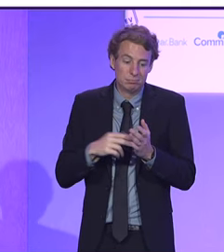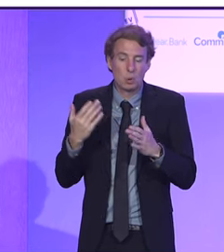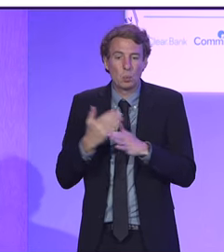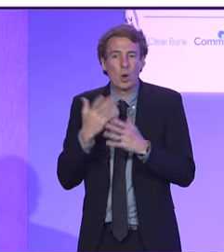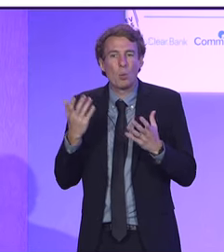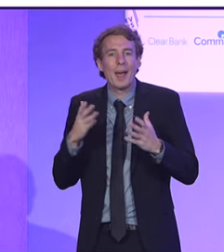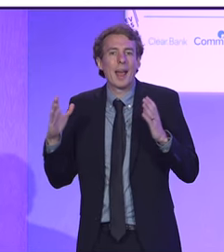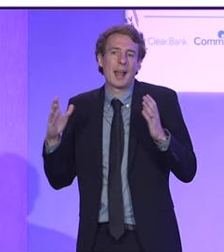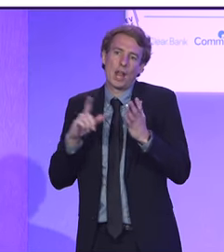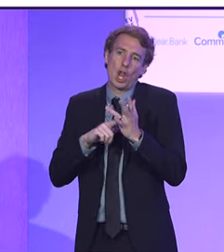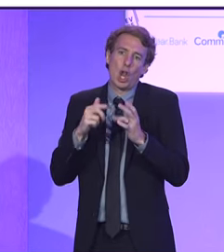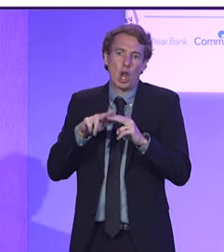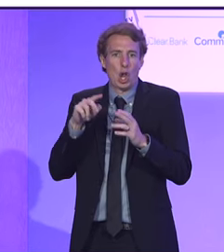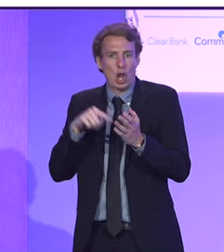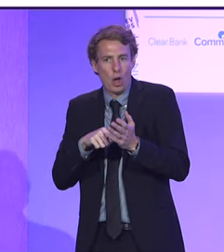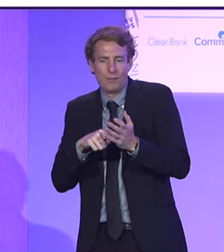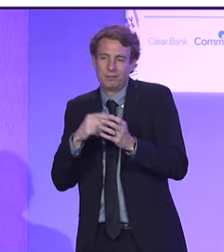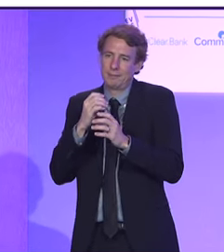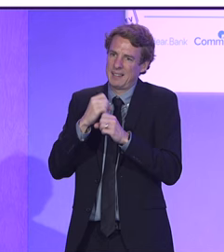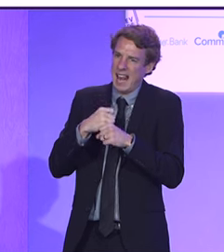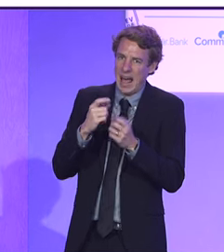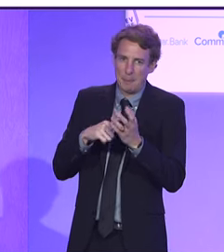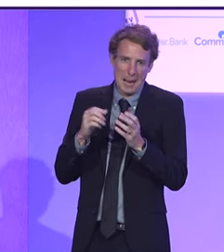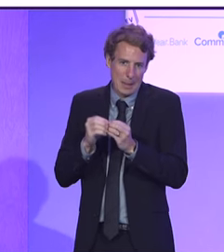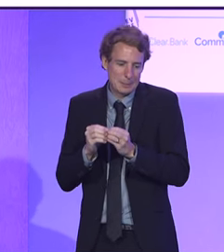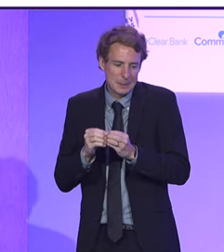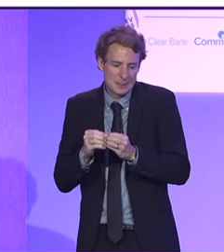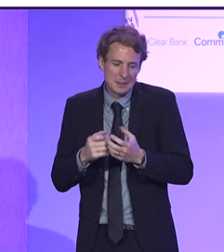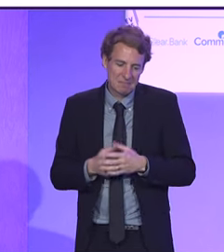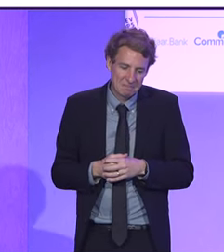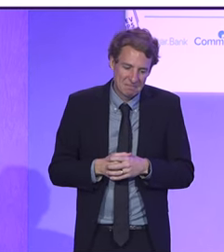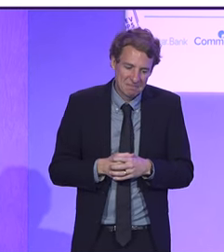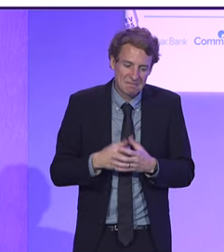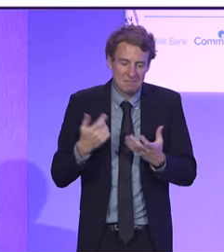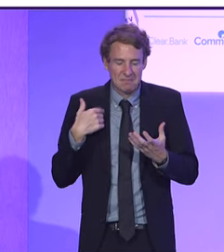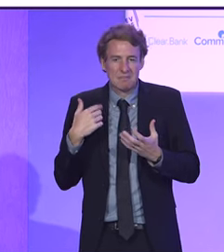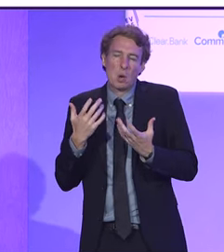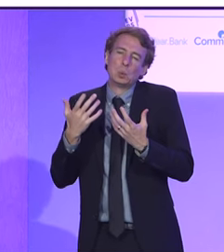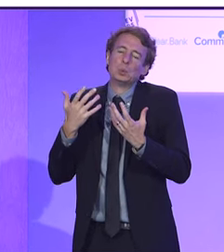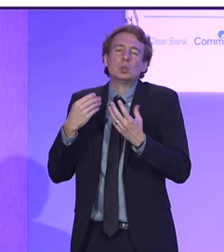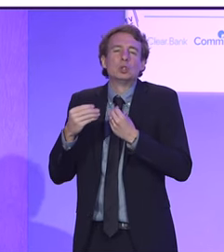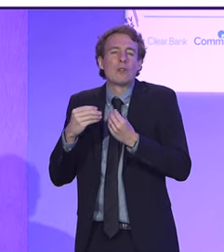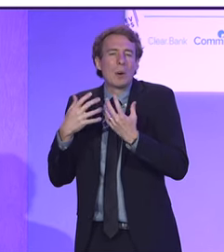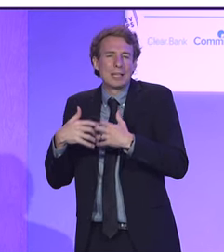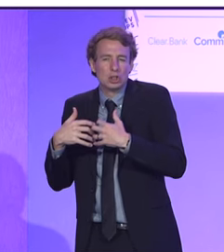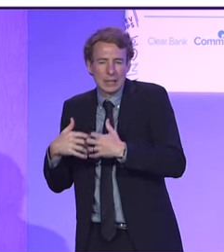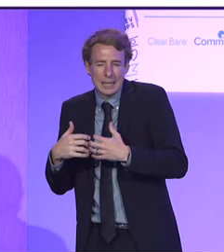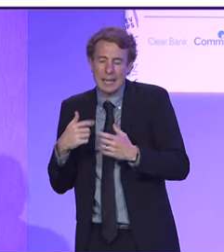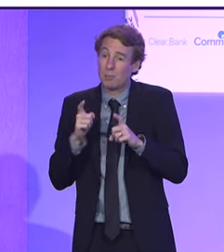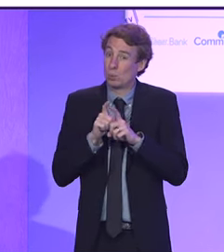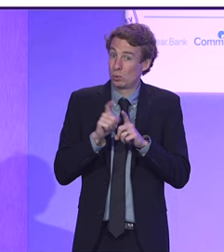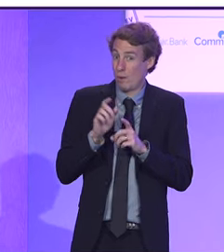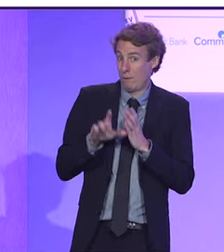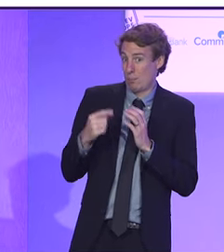We provide building blocks for platform engineers. I'm also, since August, a technical lead for the